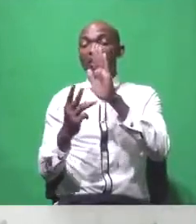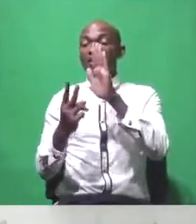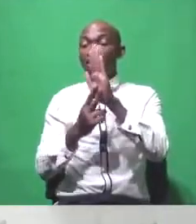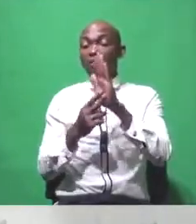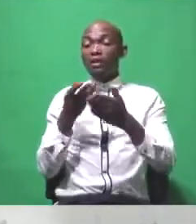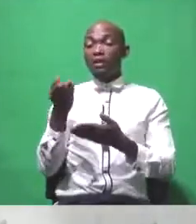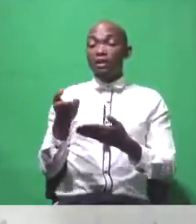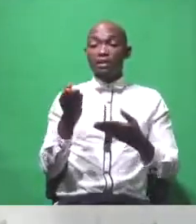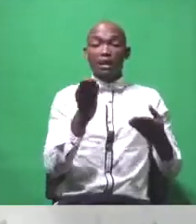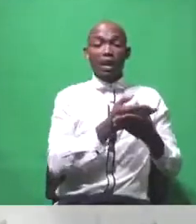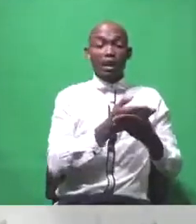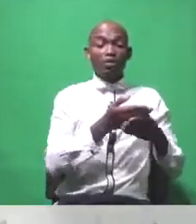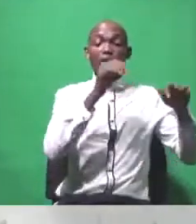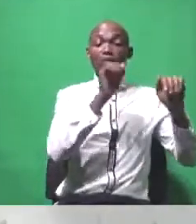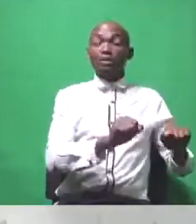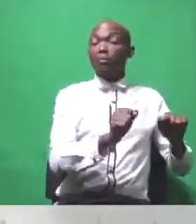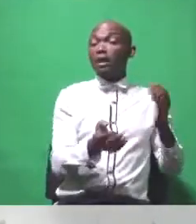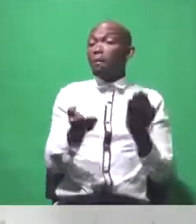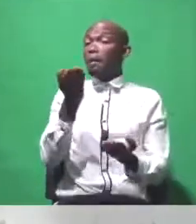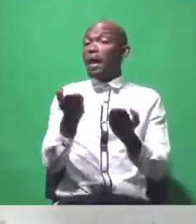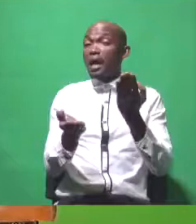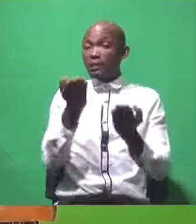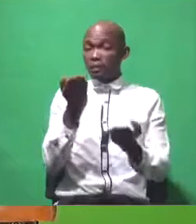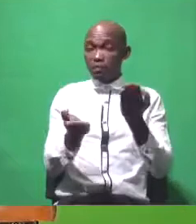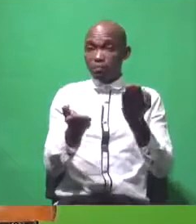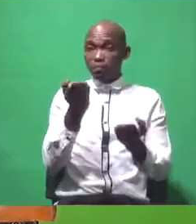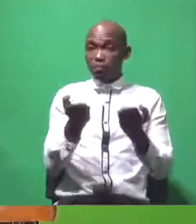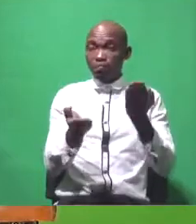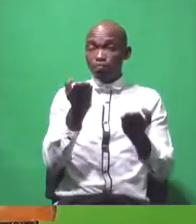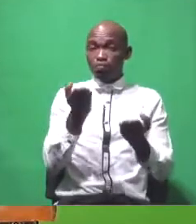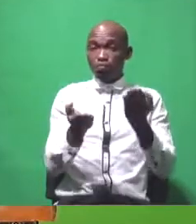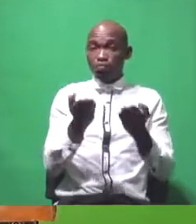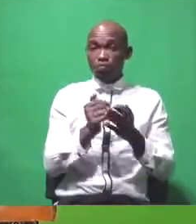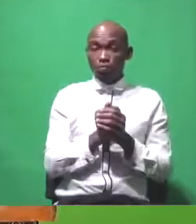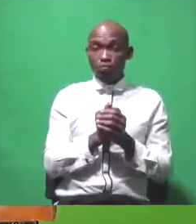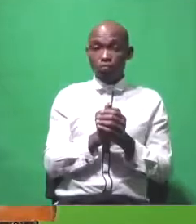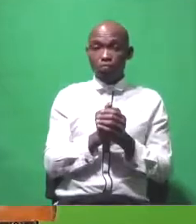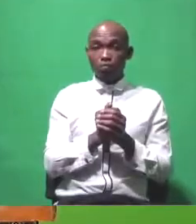987. This account should be balanced,